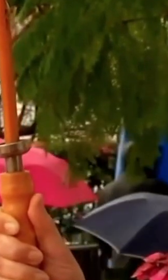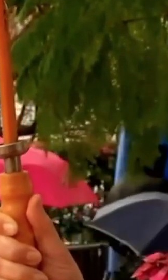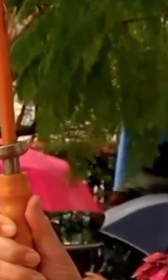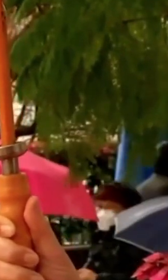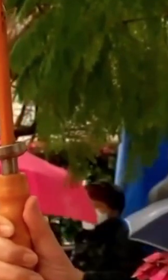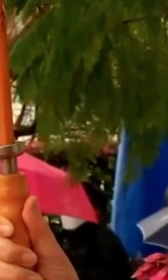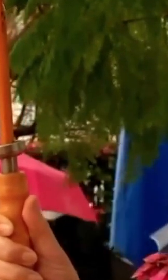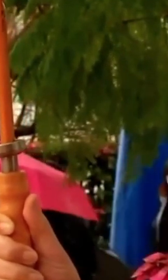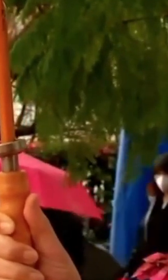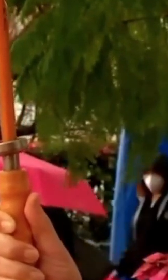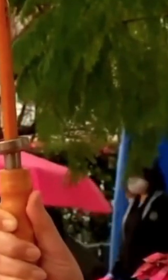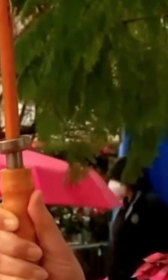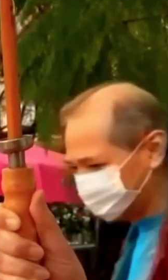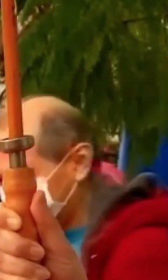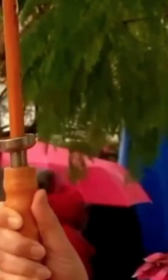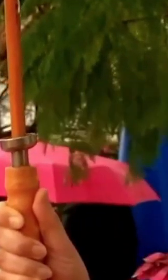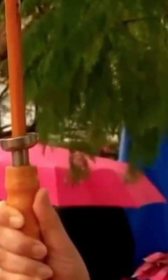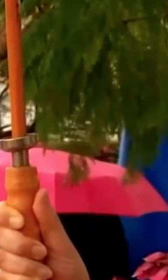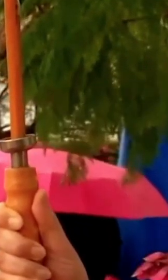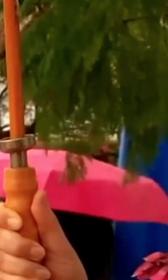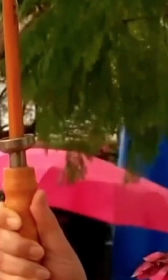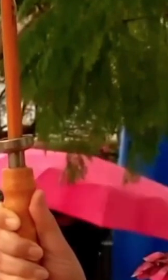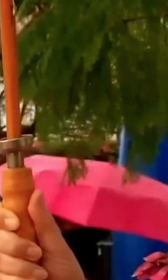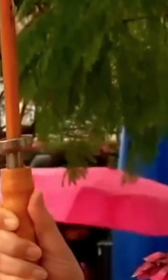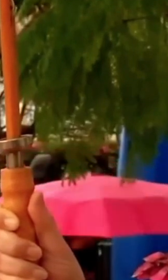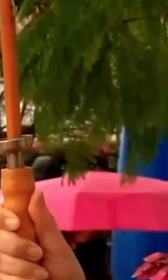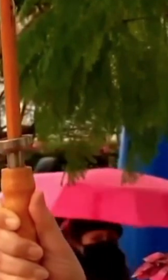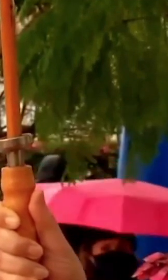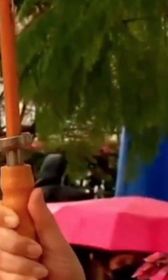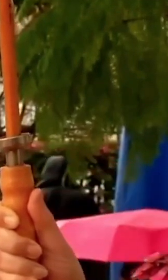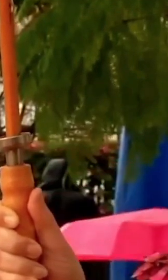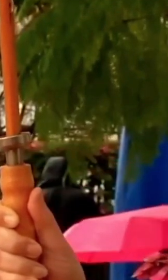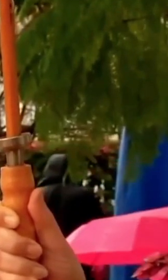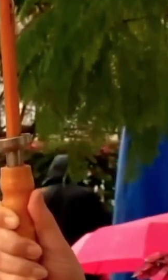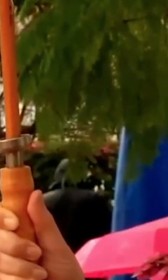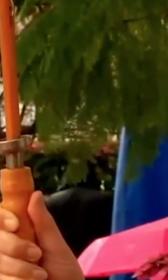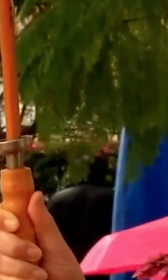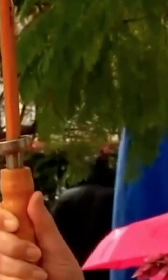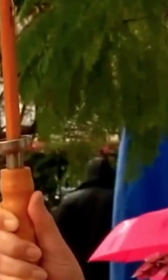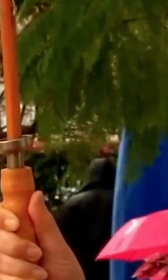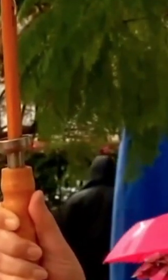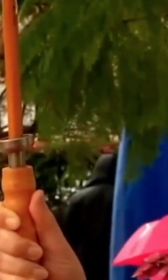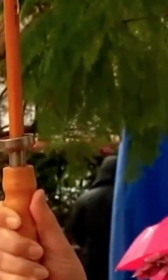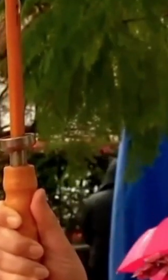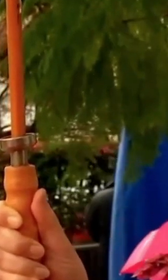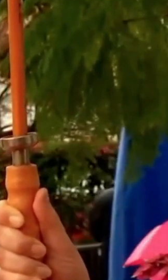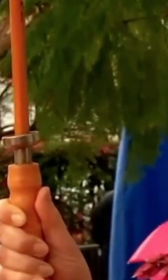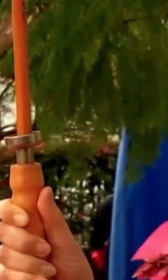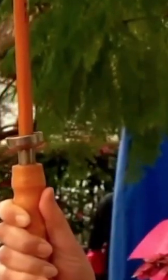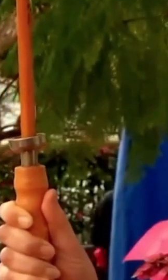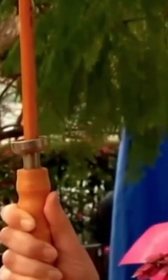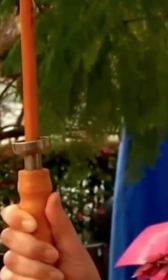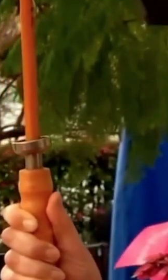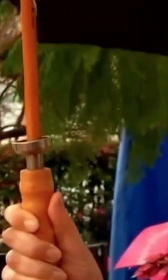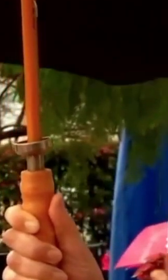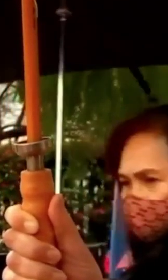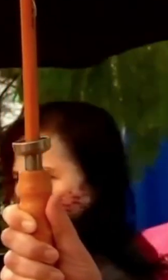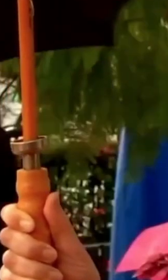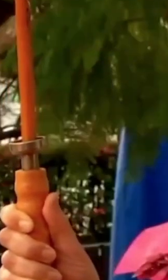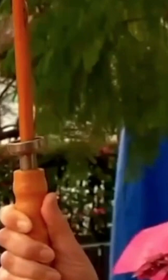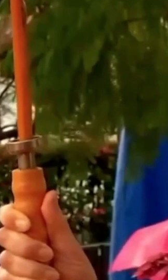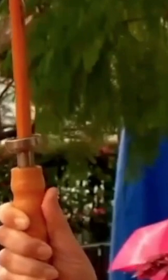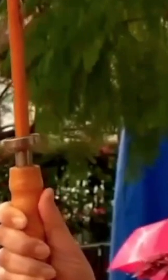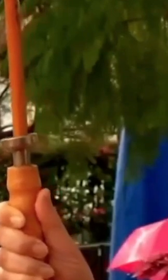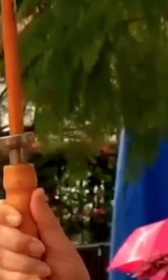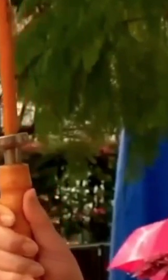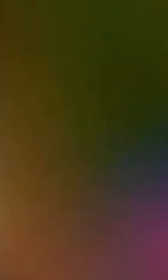healthcare workers, seniors over 65 needed a vaccine, and they didn't know where to go or how to navigate some of these challenges. And that's where we came